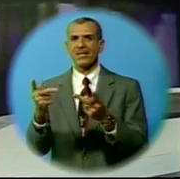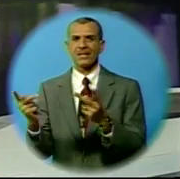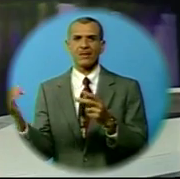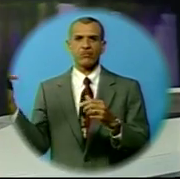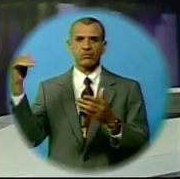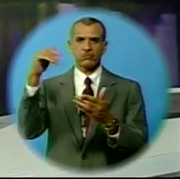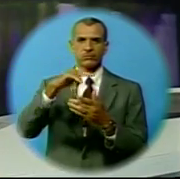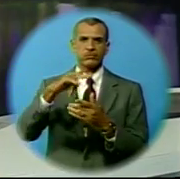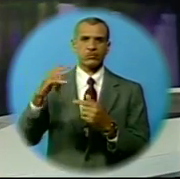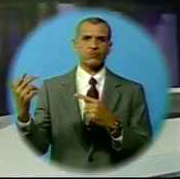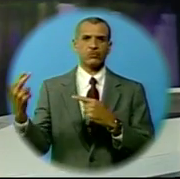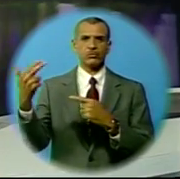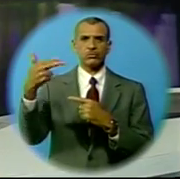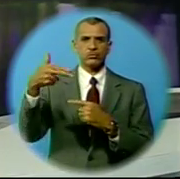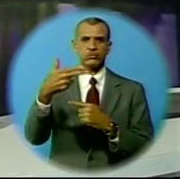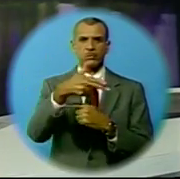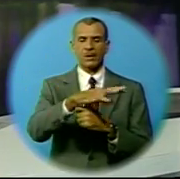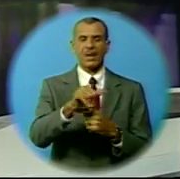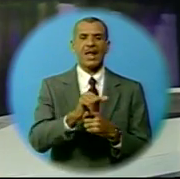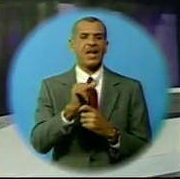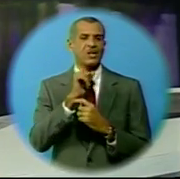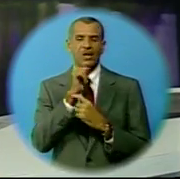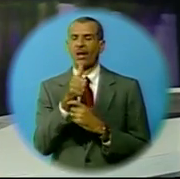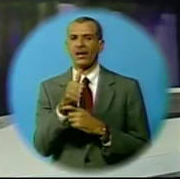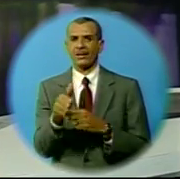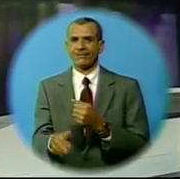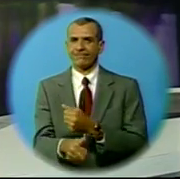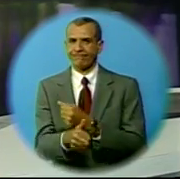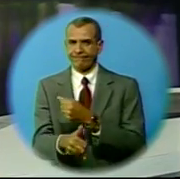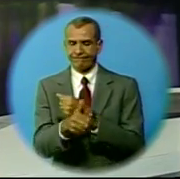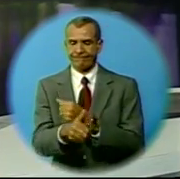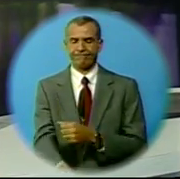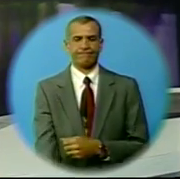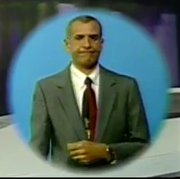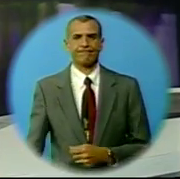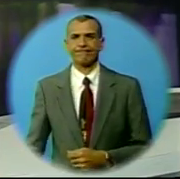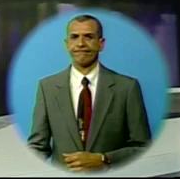entry, and he's made it clear the island is under no immediate threat.